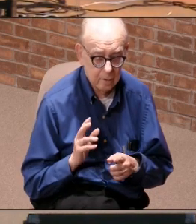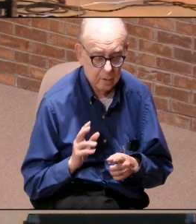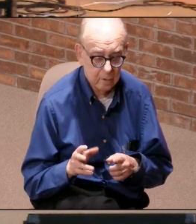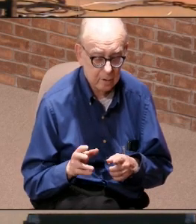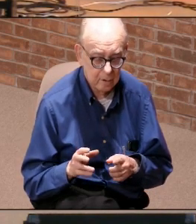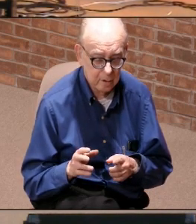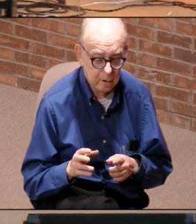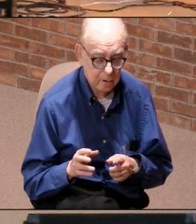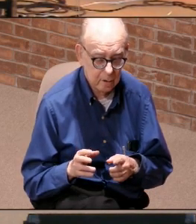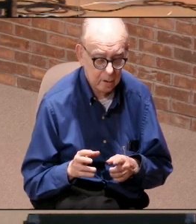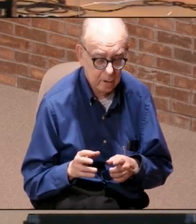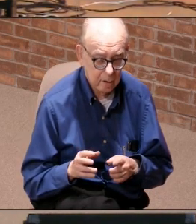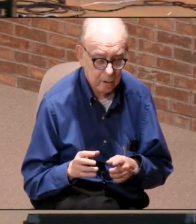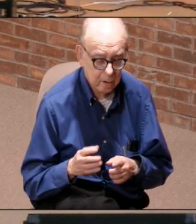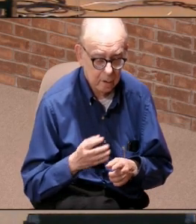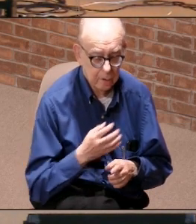police